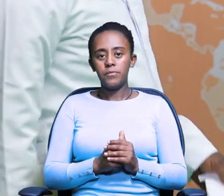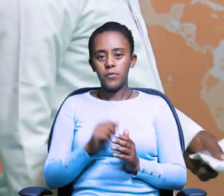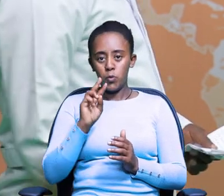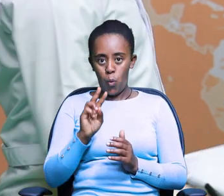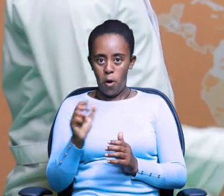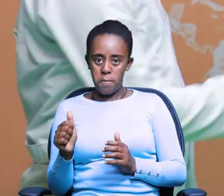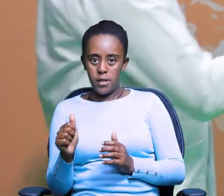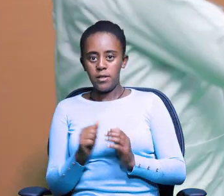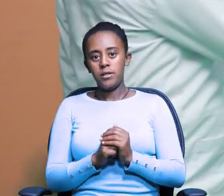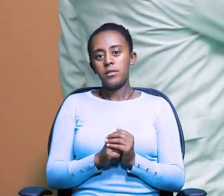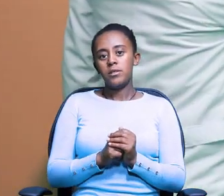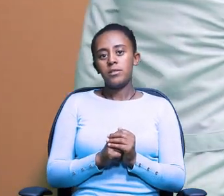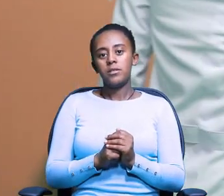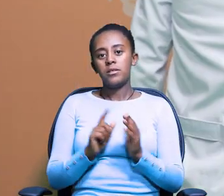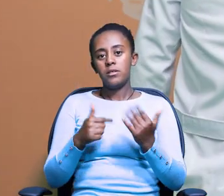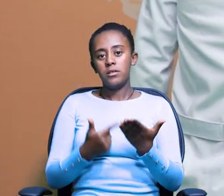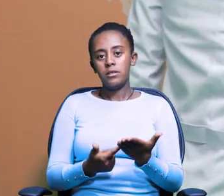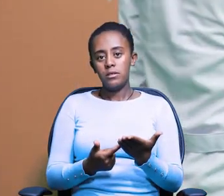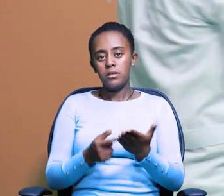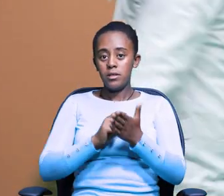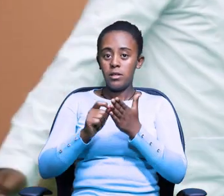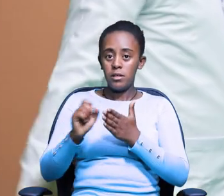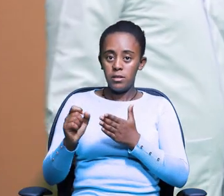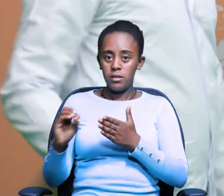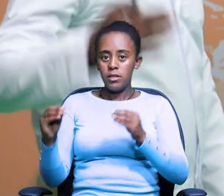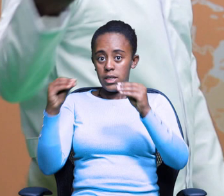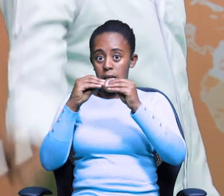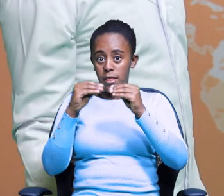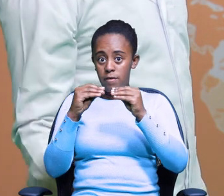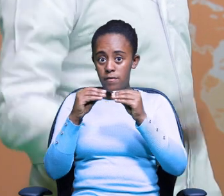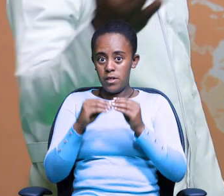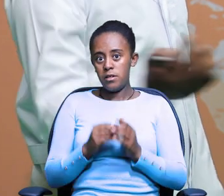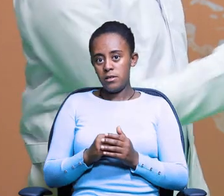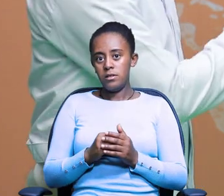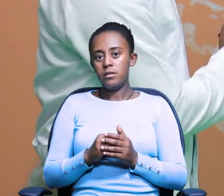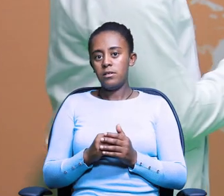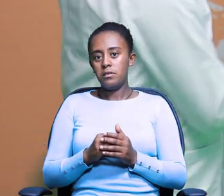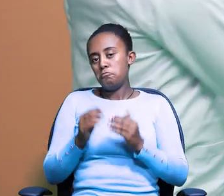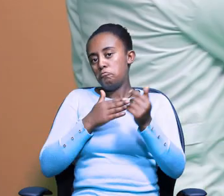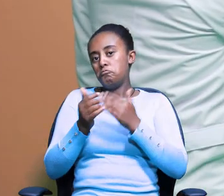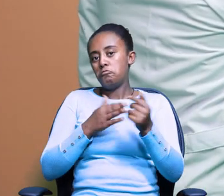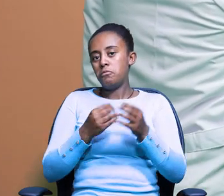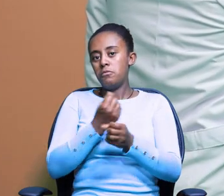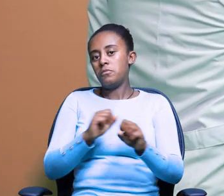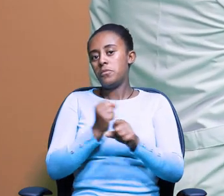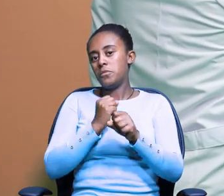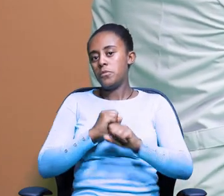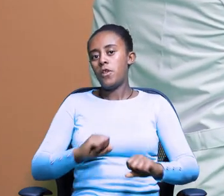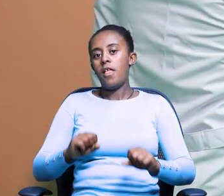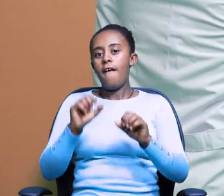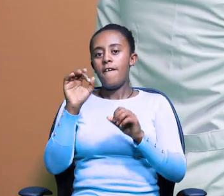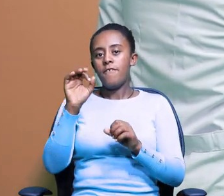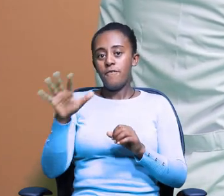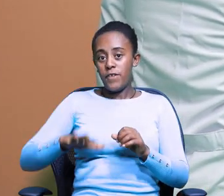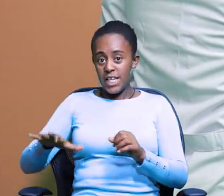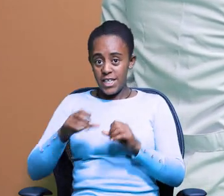2 ampere. So, writing this in scientific notation is the easy way to solve this equation. So, field strength